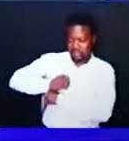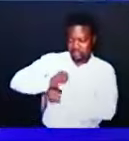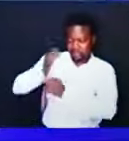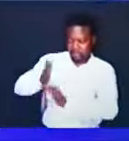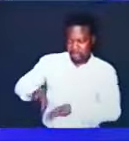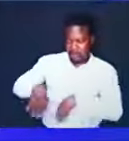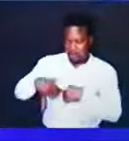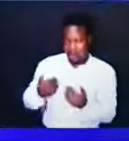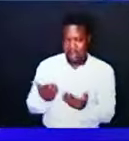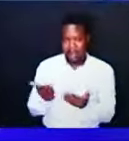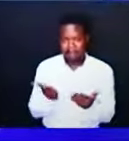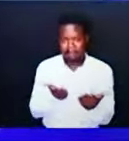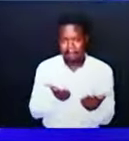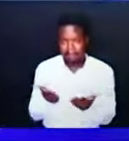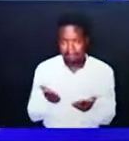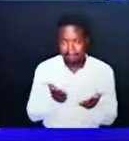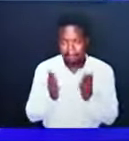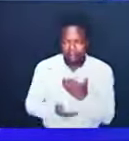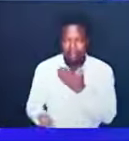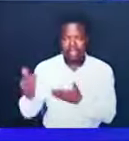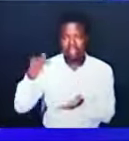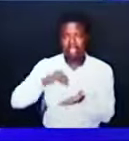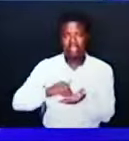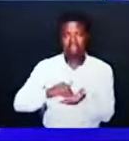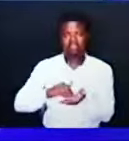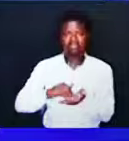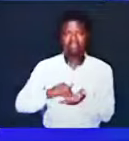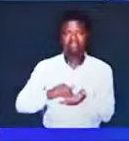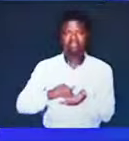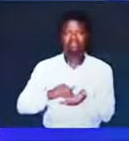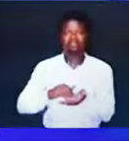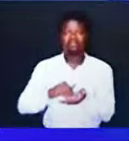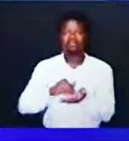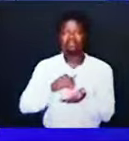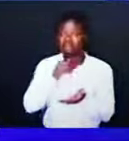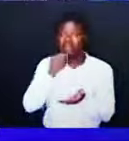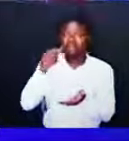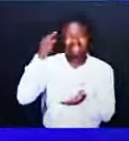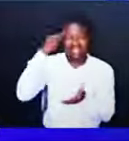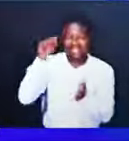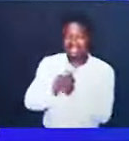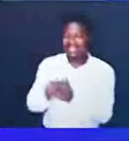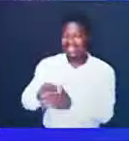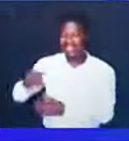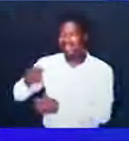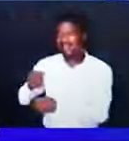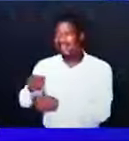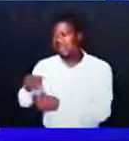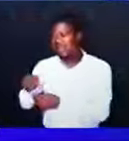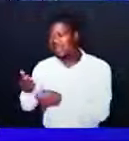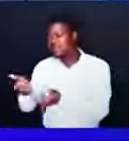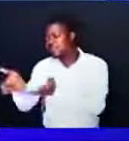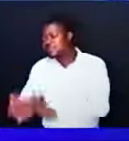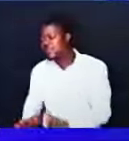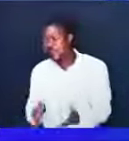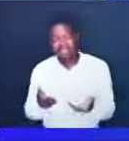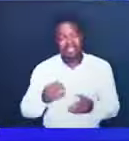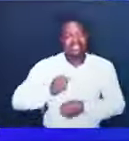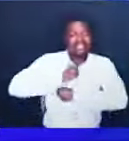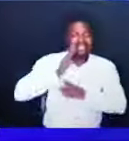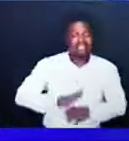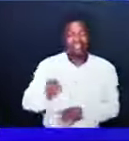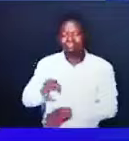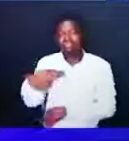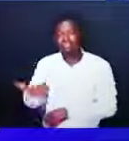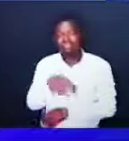person gets born again, we don't have to see them as a maid or security. We are all of the same household of